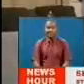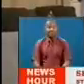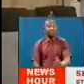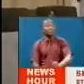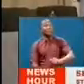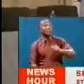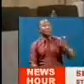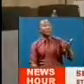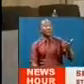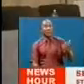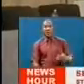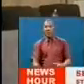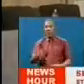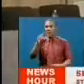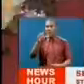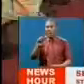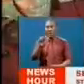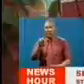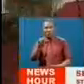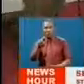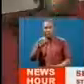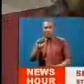Also, Akwa Ibom food and